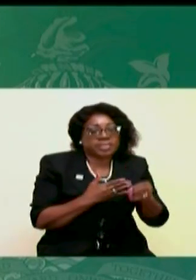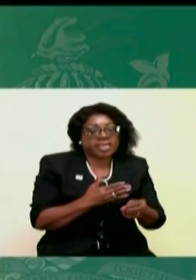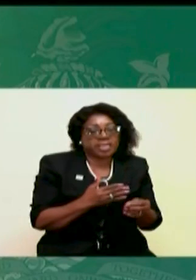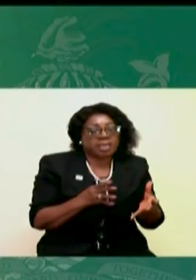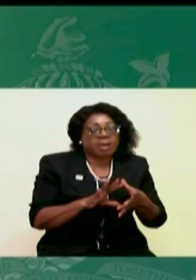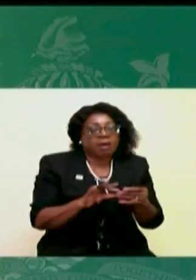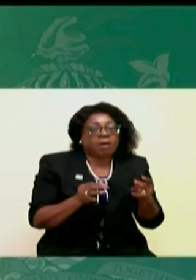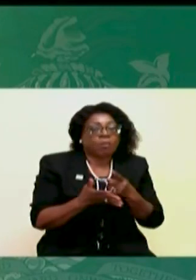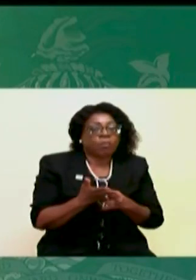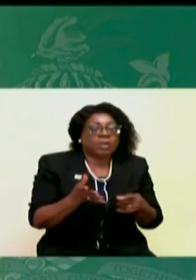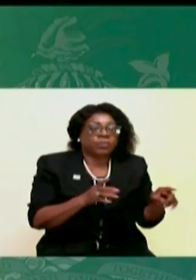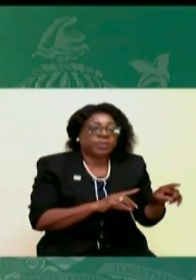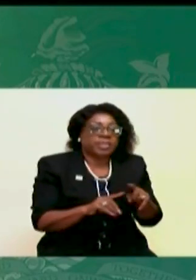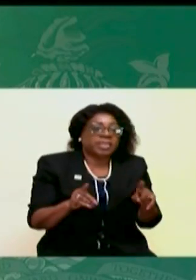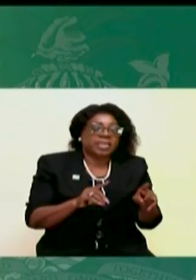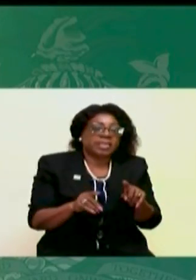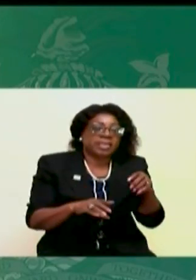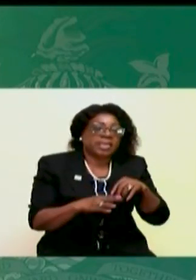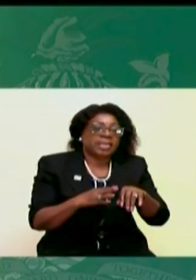just 20 months.